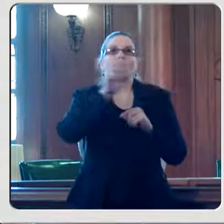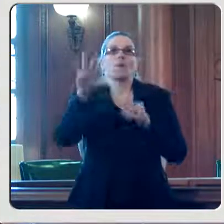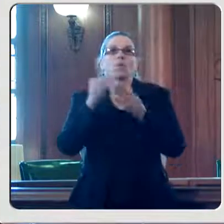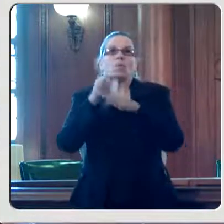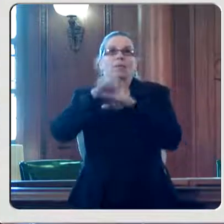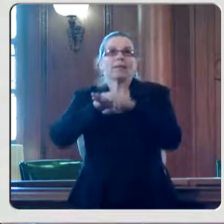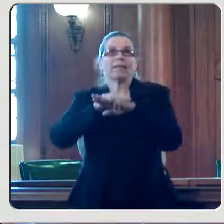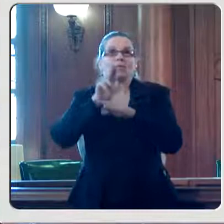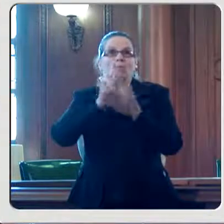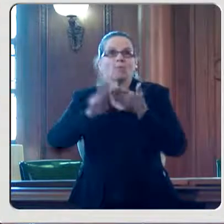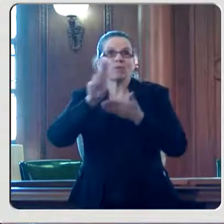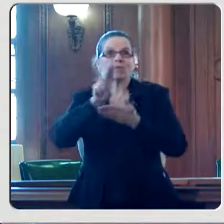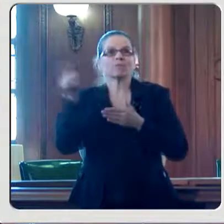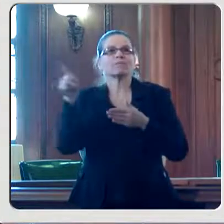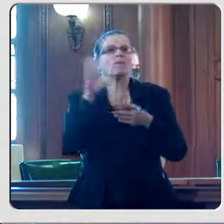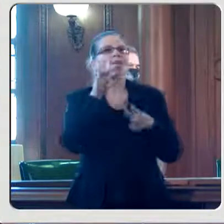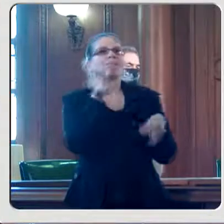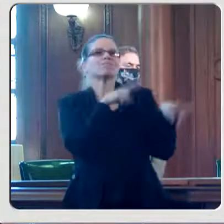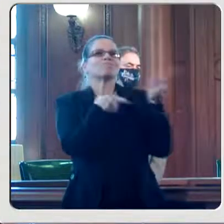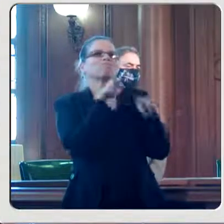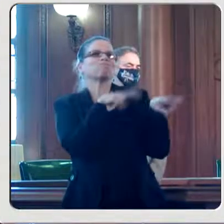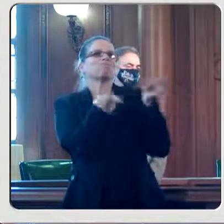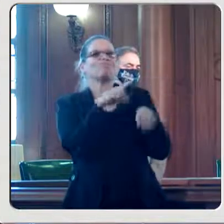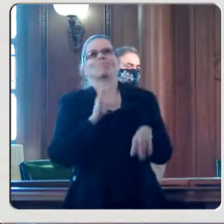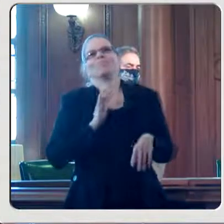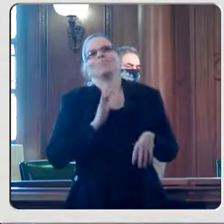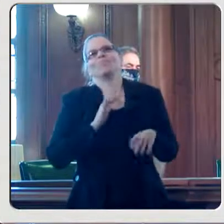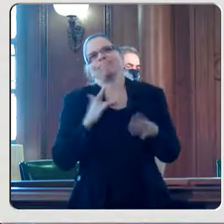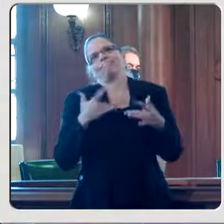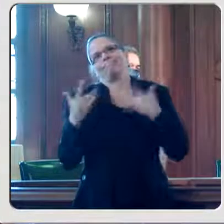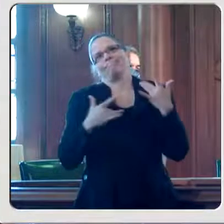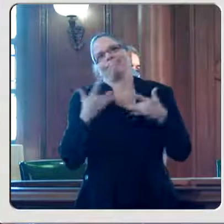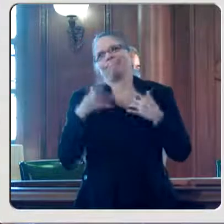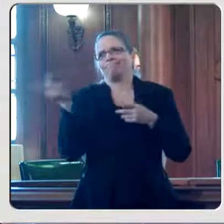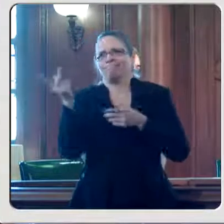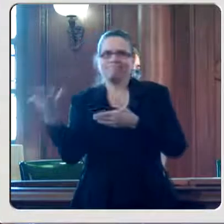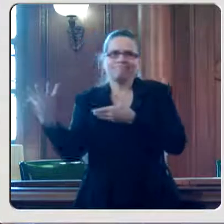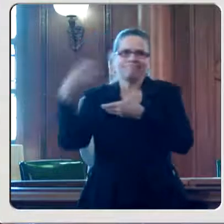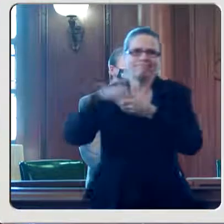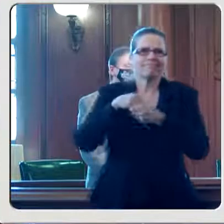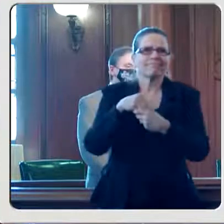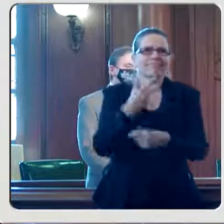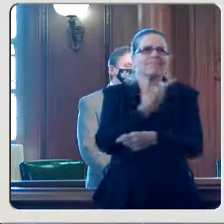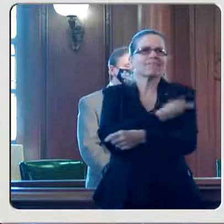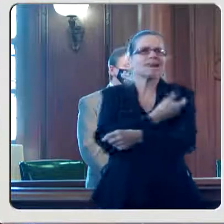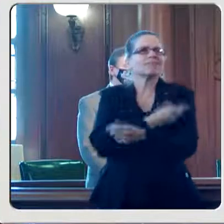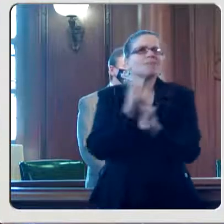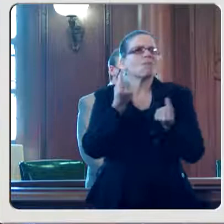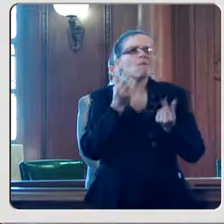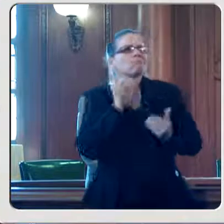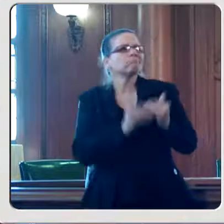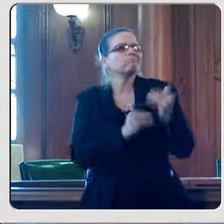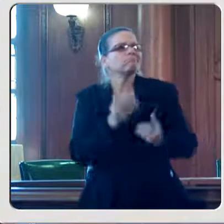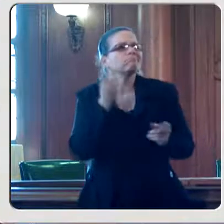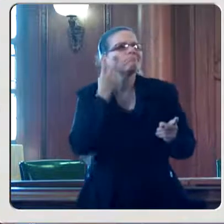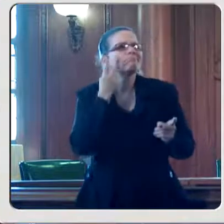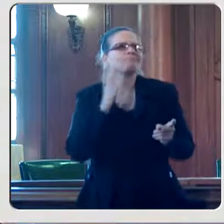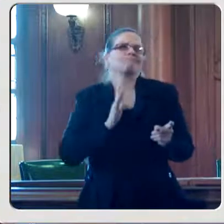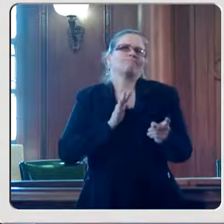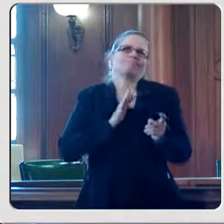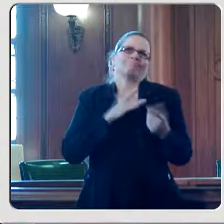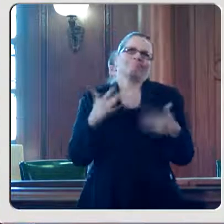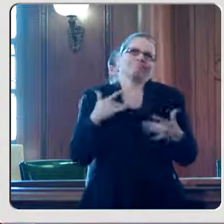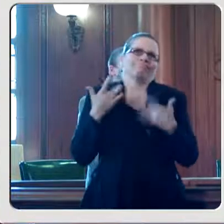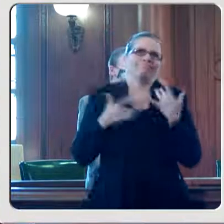are excited. The students want to be a part of our effort. So I'd like to thank Dr.